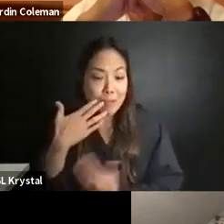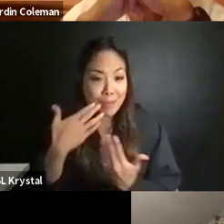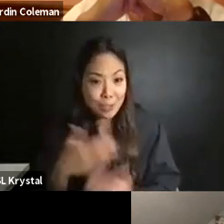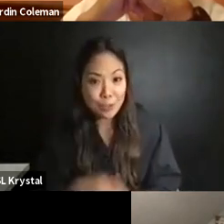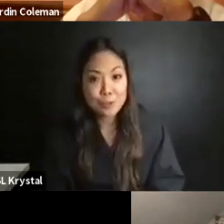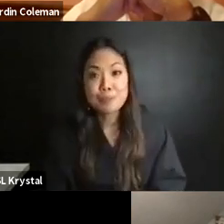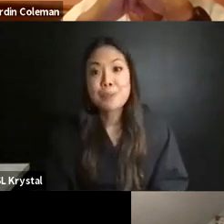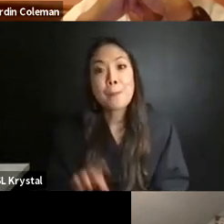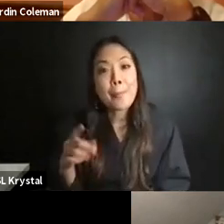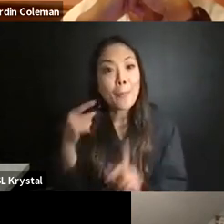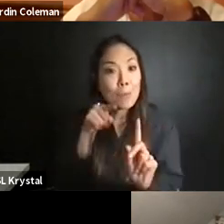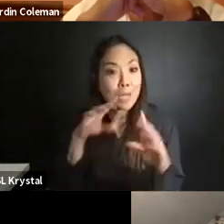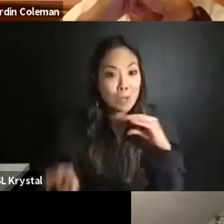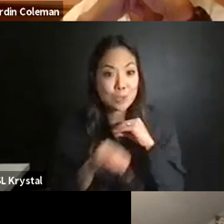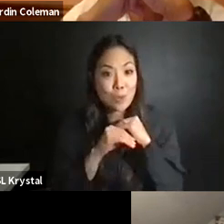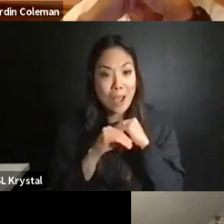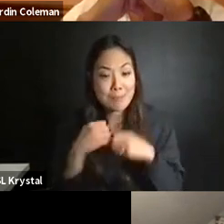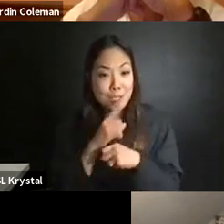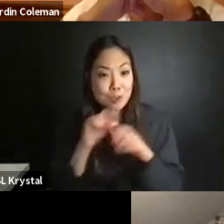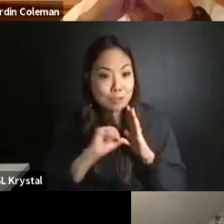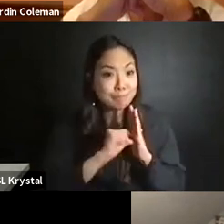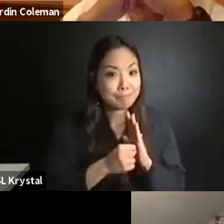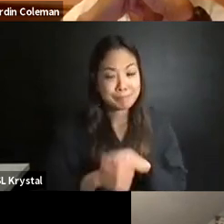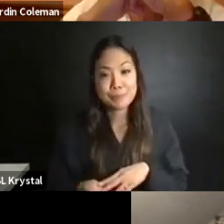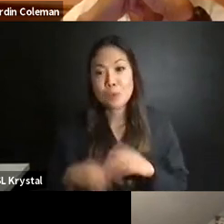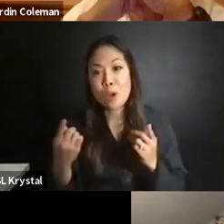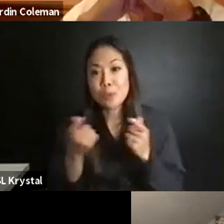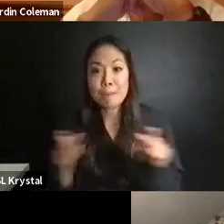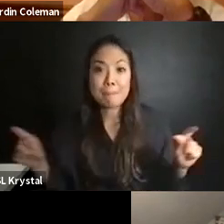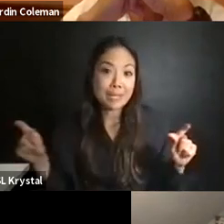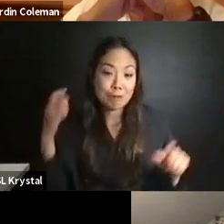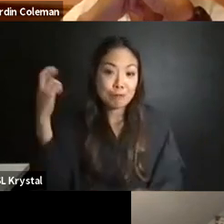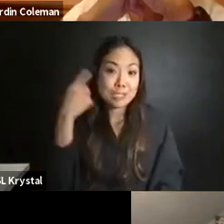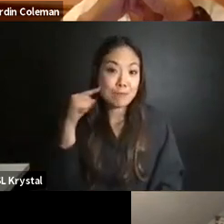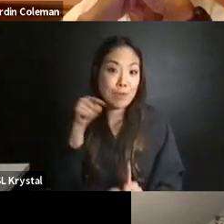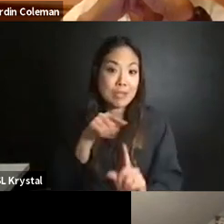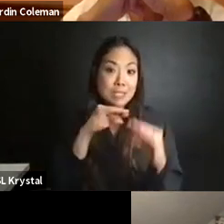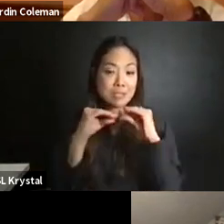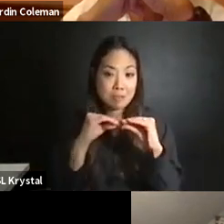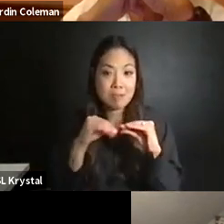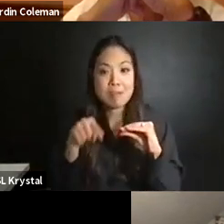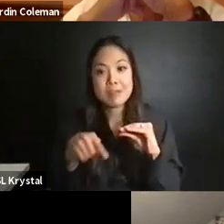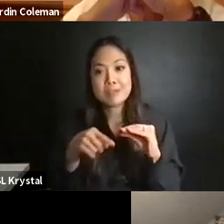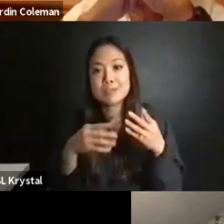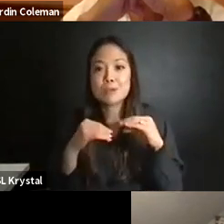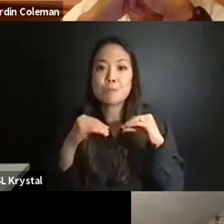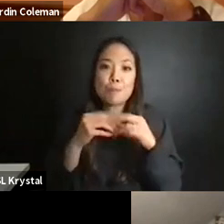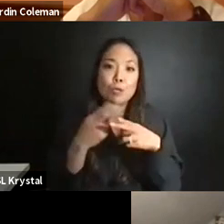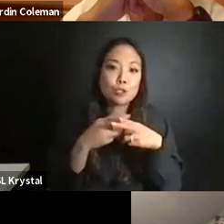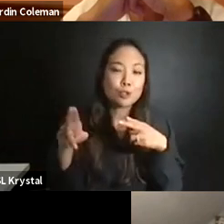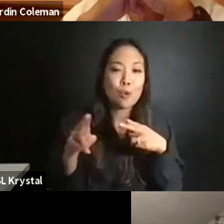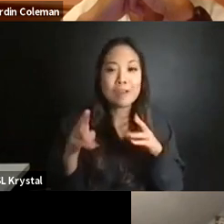want to make sure we highlight one of the big purposes of this revision was to also make this a shorter more family-friendly document to